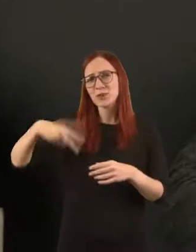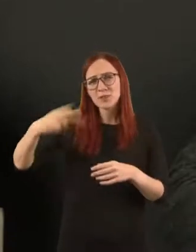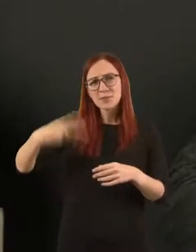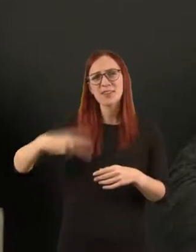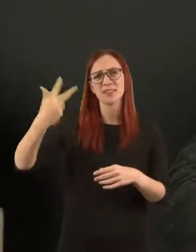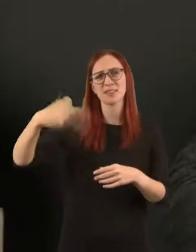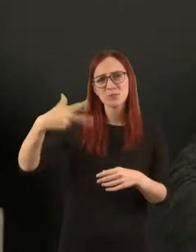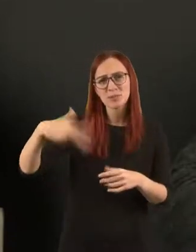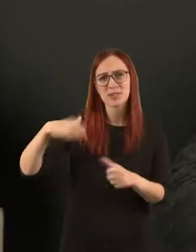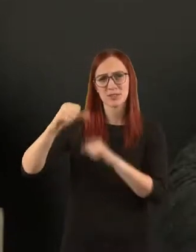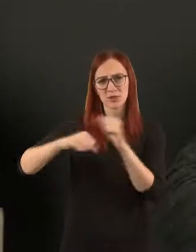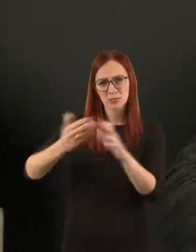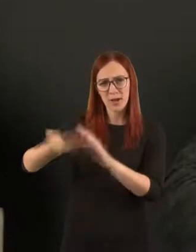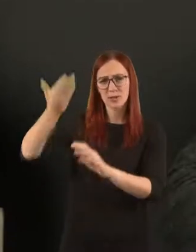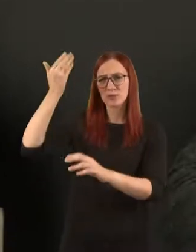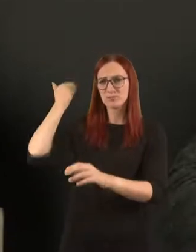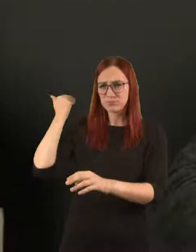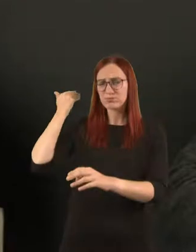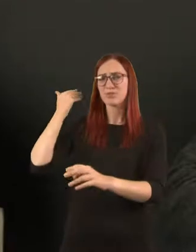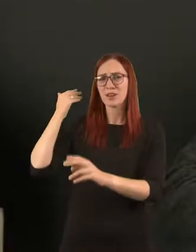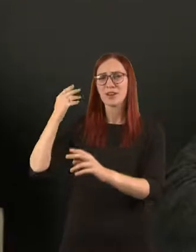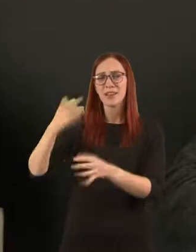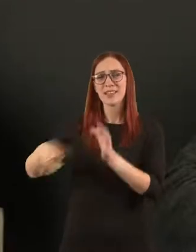time anymore.